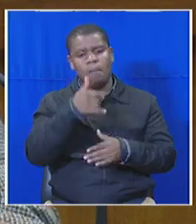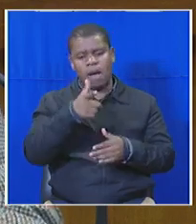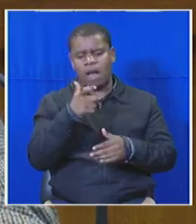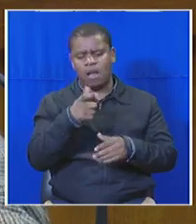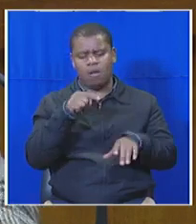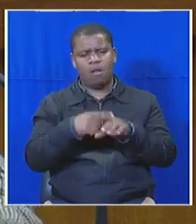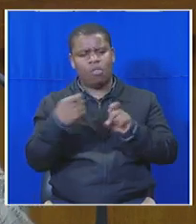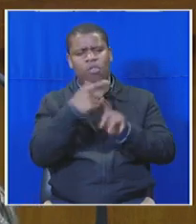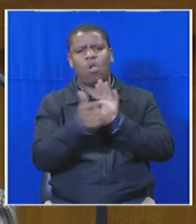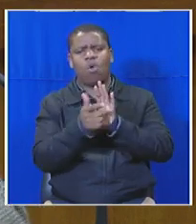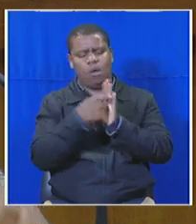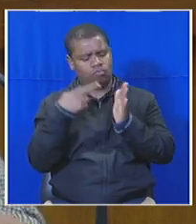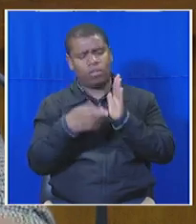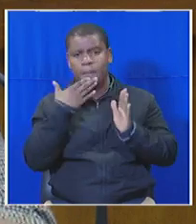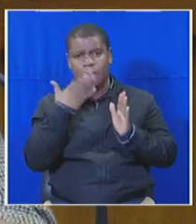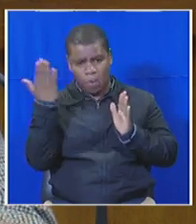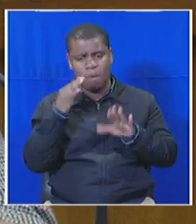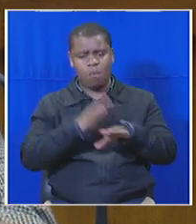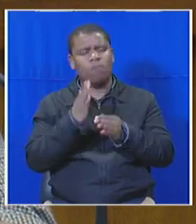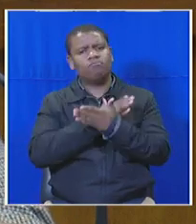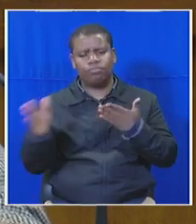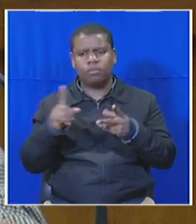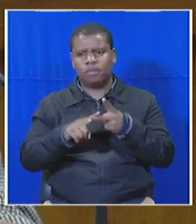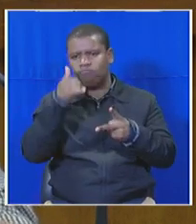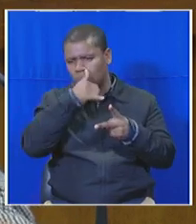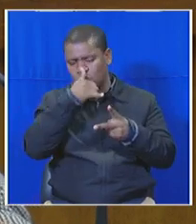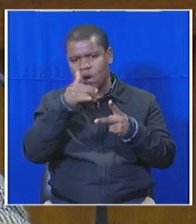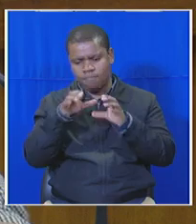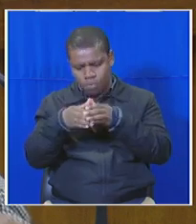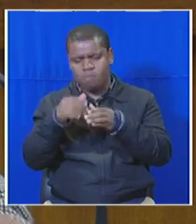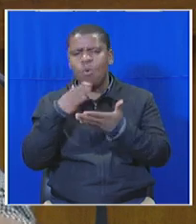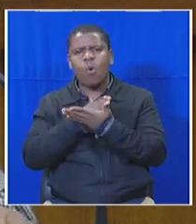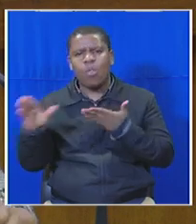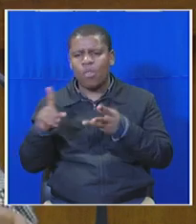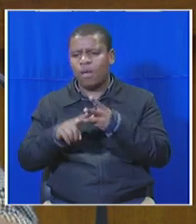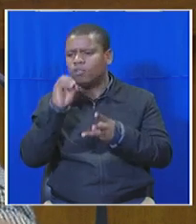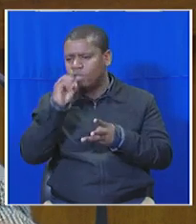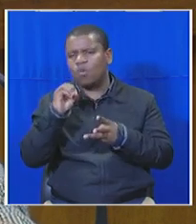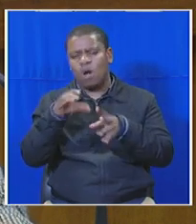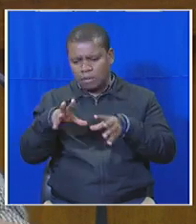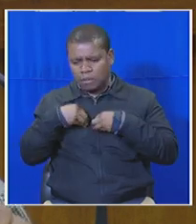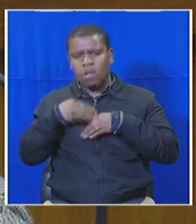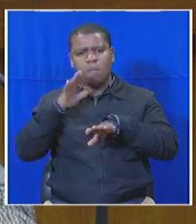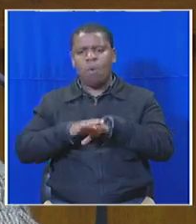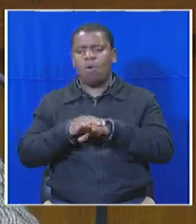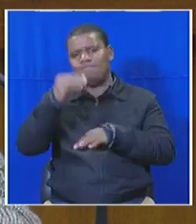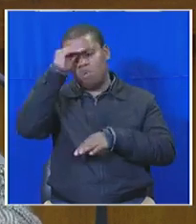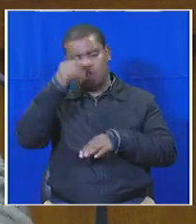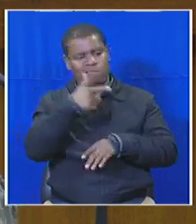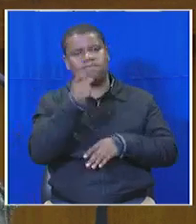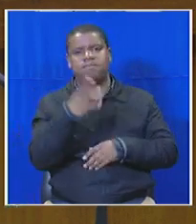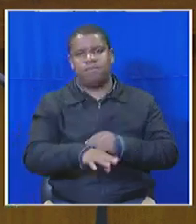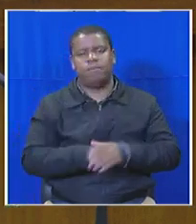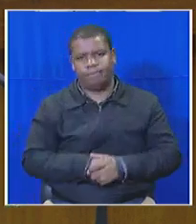firearms, gangs, and gangsterism. There must be a zero tolerance policy in this regard. I thank